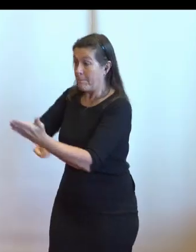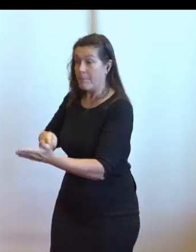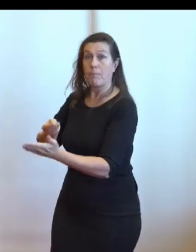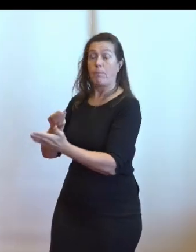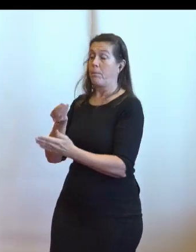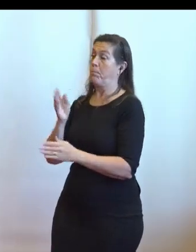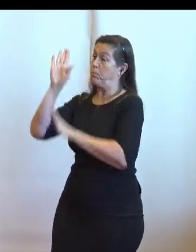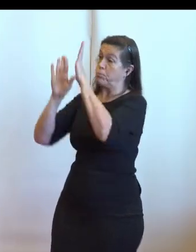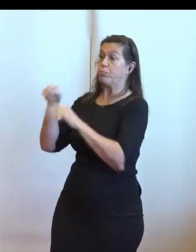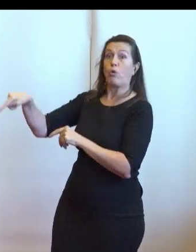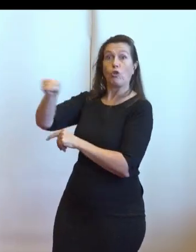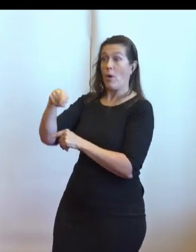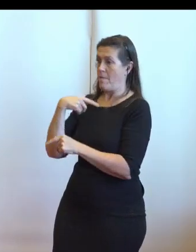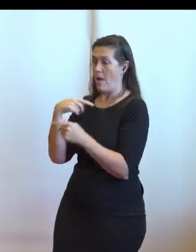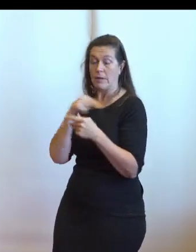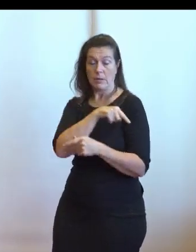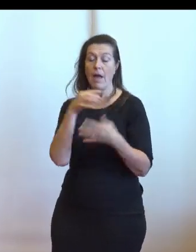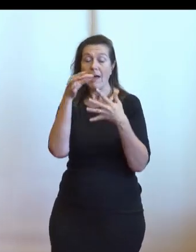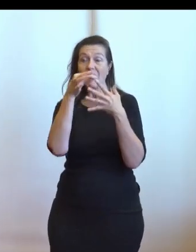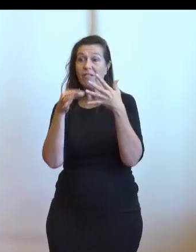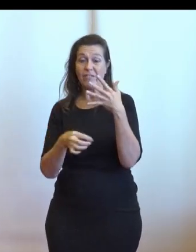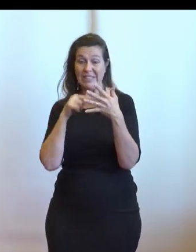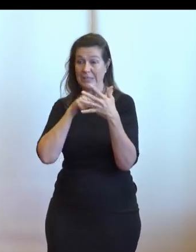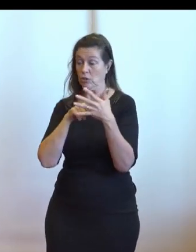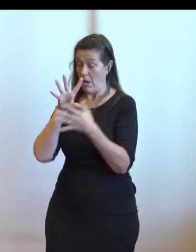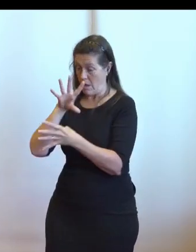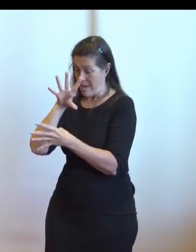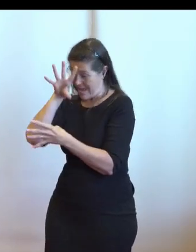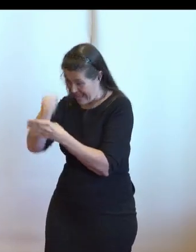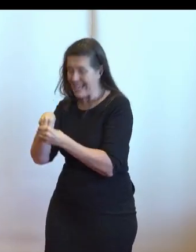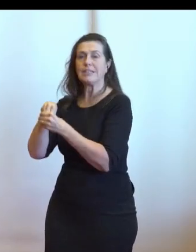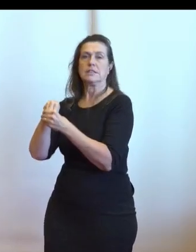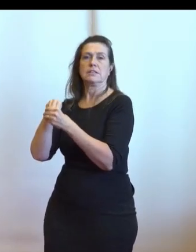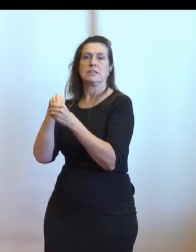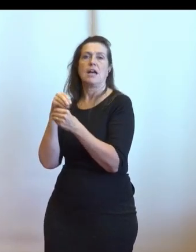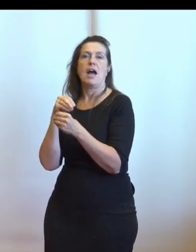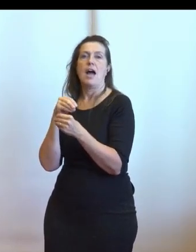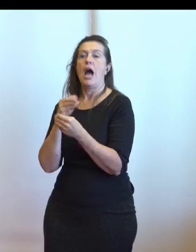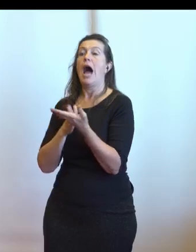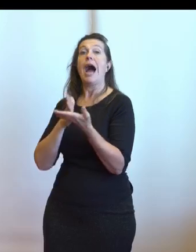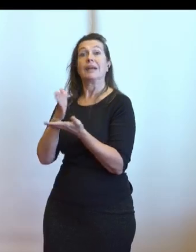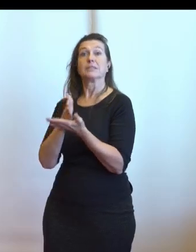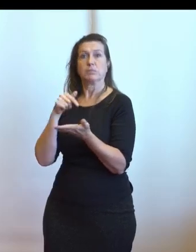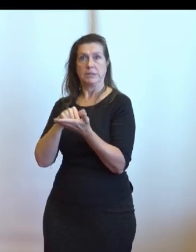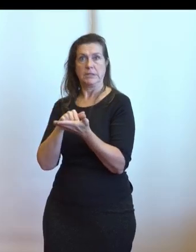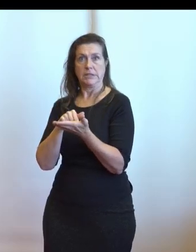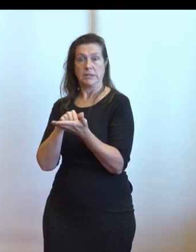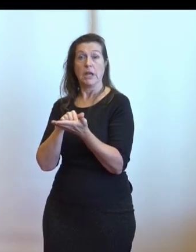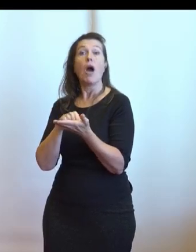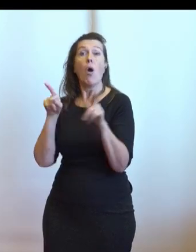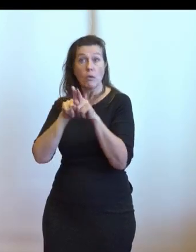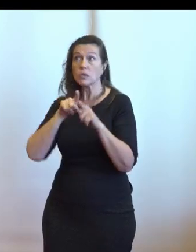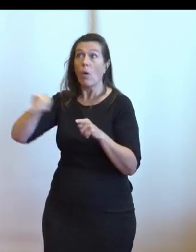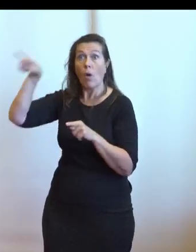features and condition in accessibility actually at government